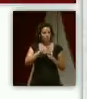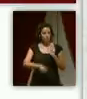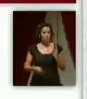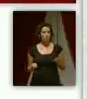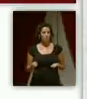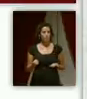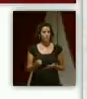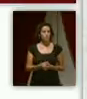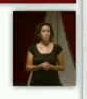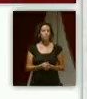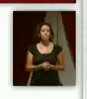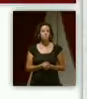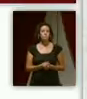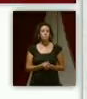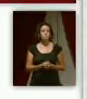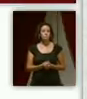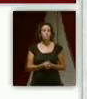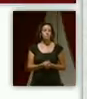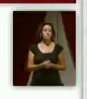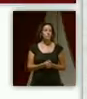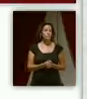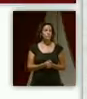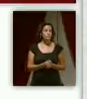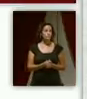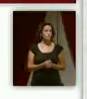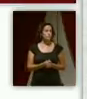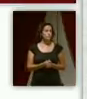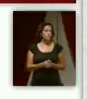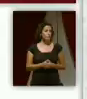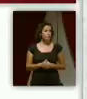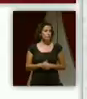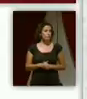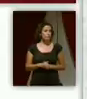tools that can be used with the mobile phone.